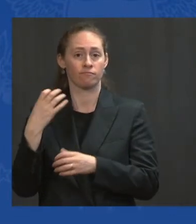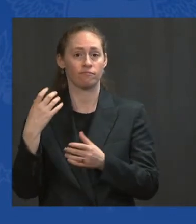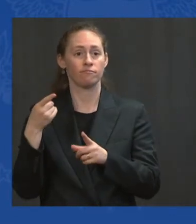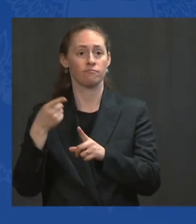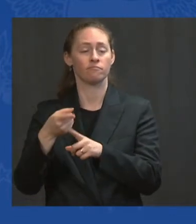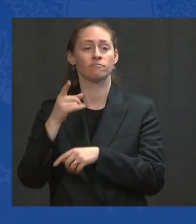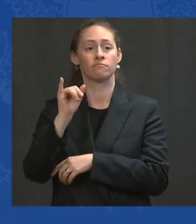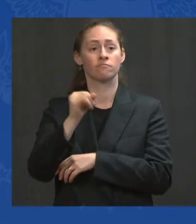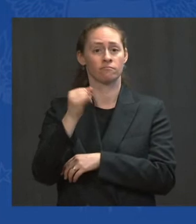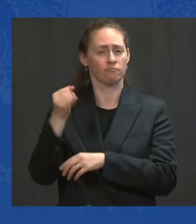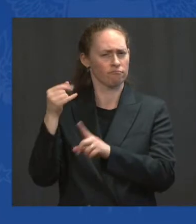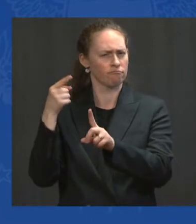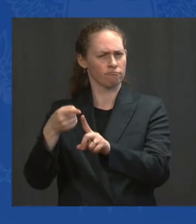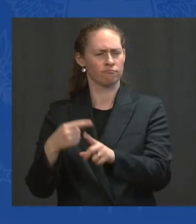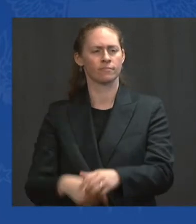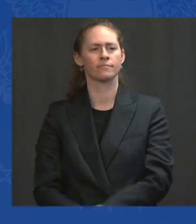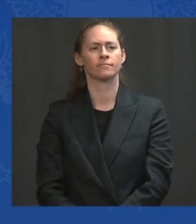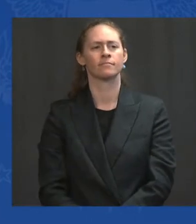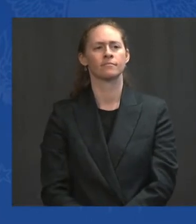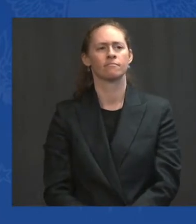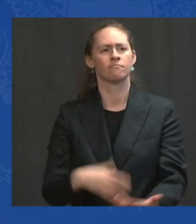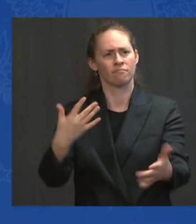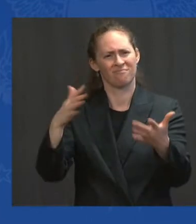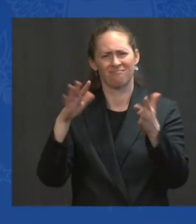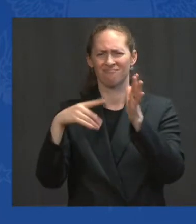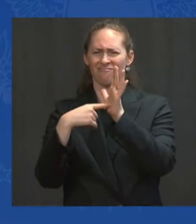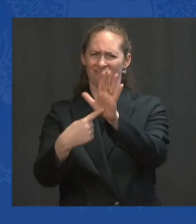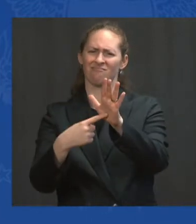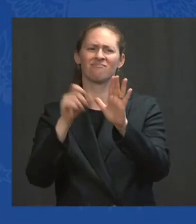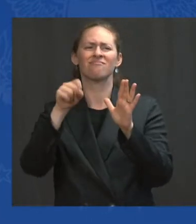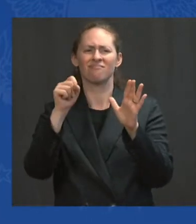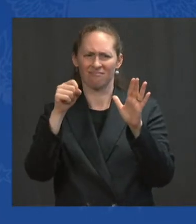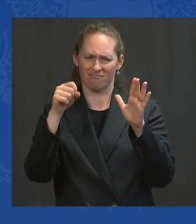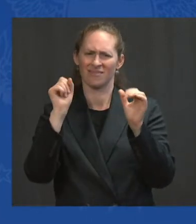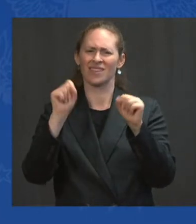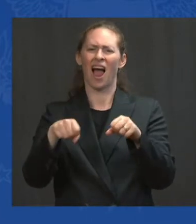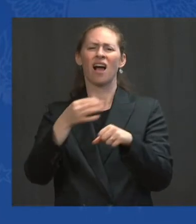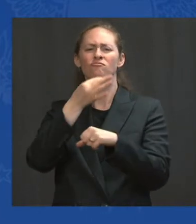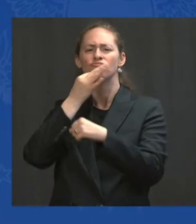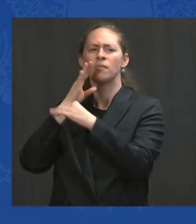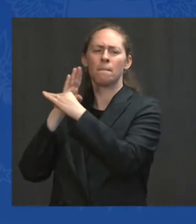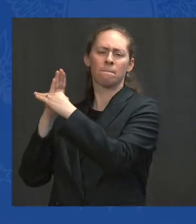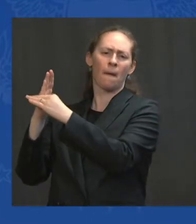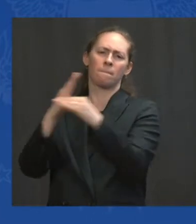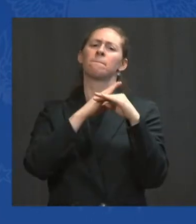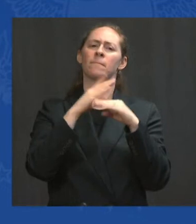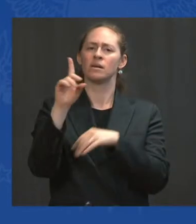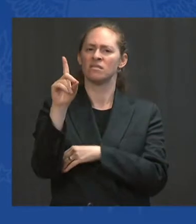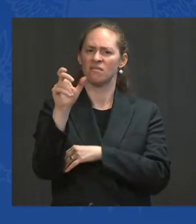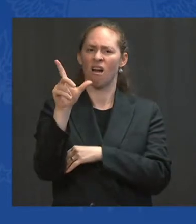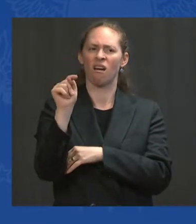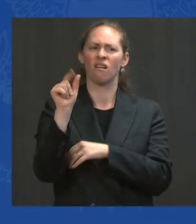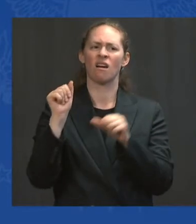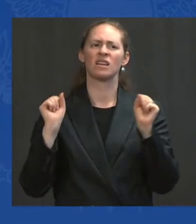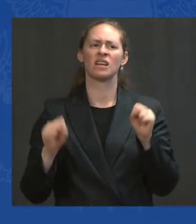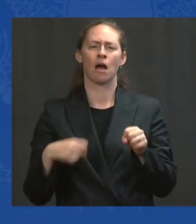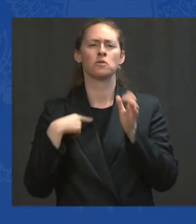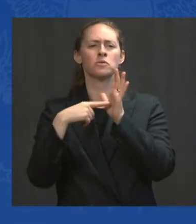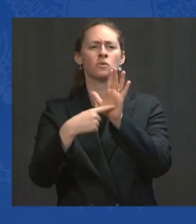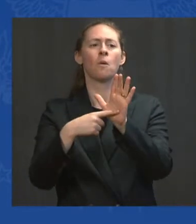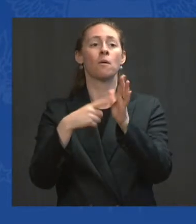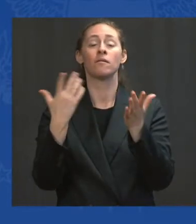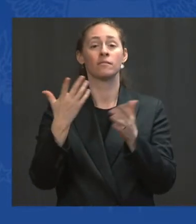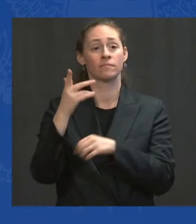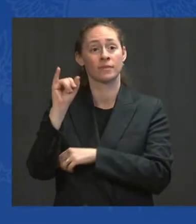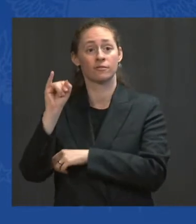for effectiveness of J&J against the Delta variant. Because if you look at a comparison between the J&J and